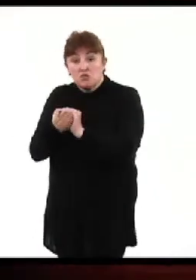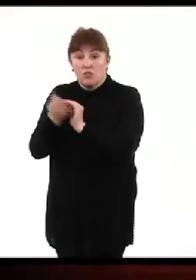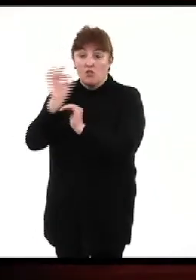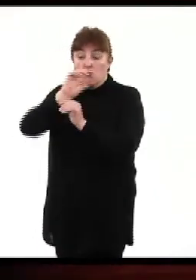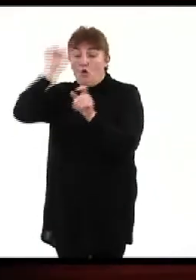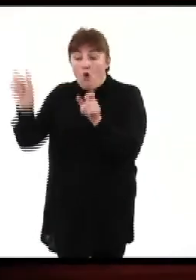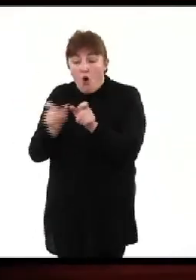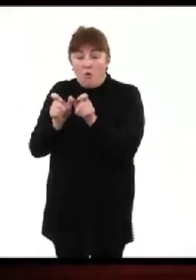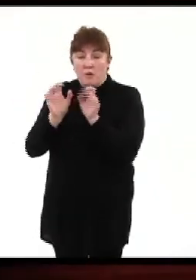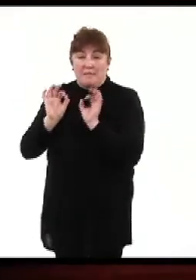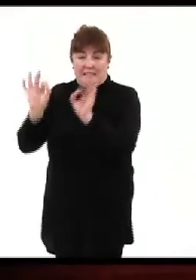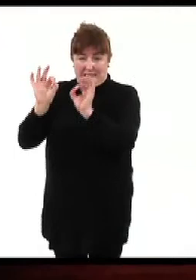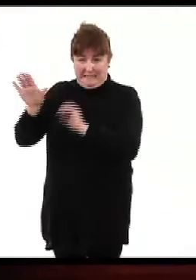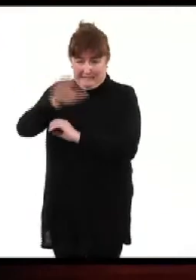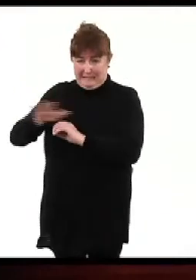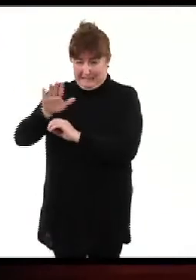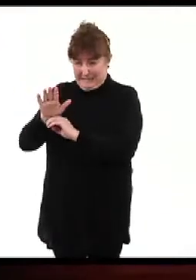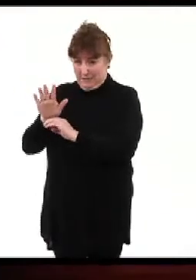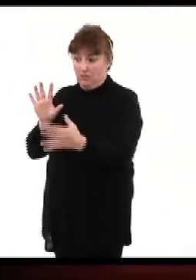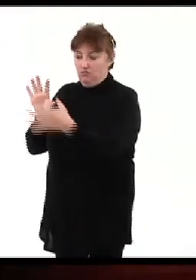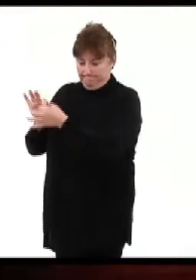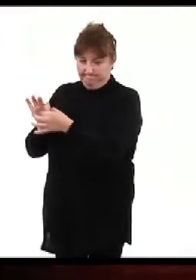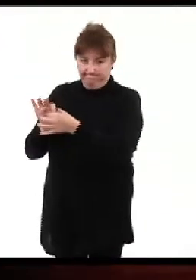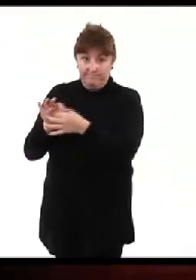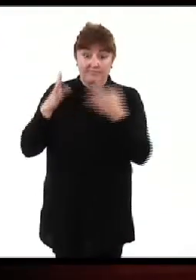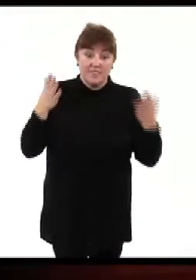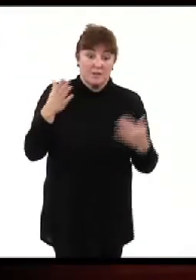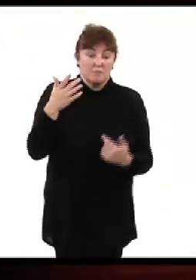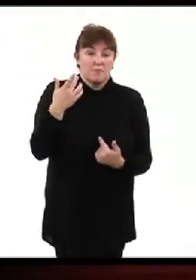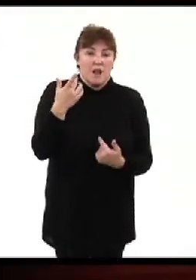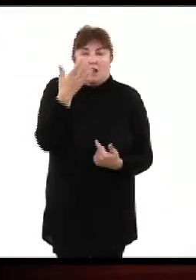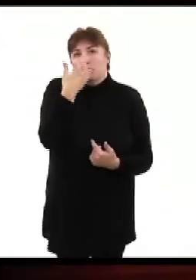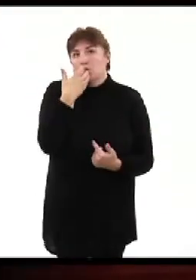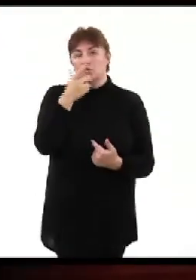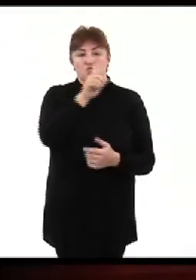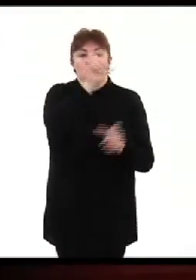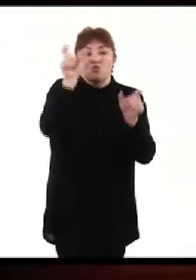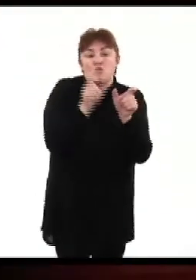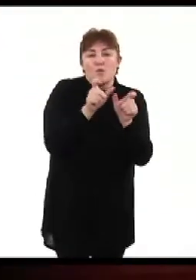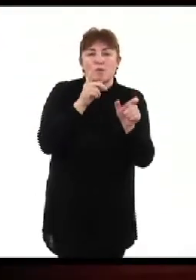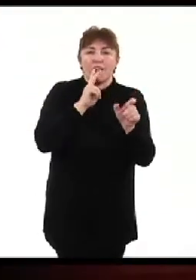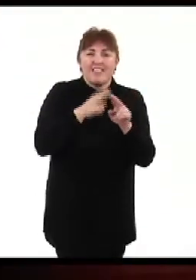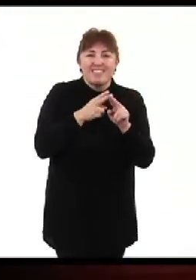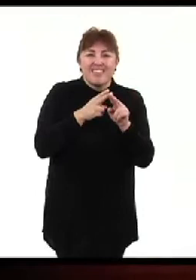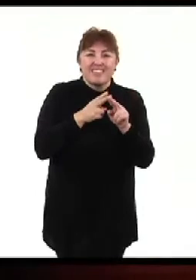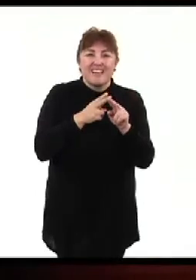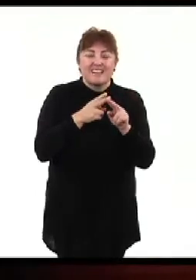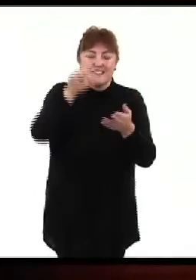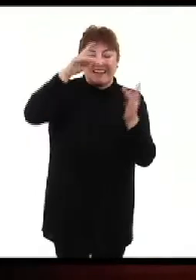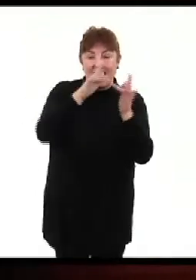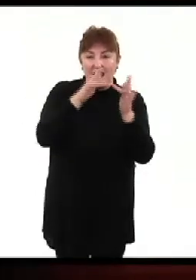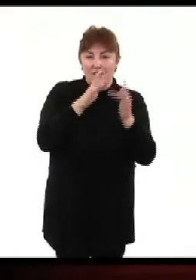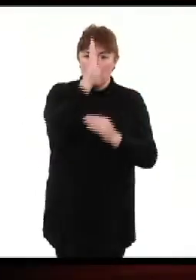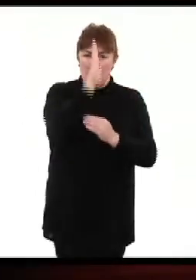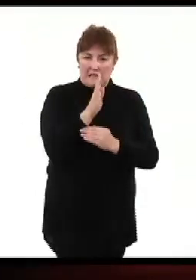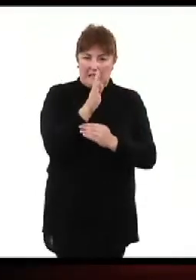through prepositions or special spatial morphemes. So there's a morpheme that says, okay, it's in